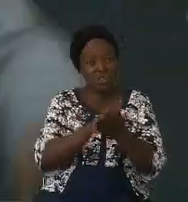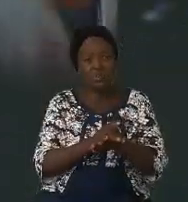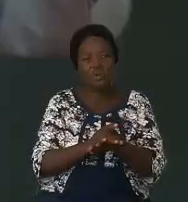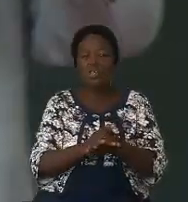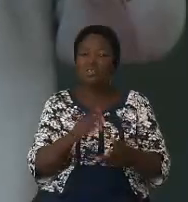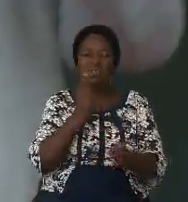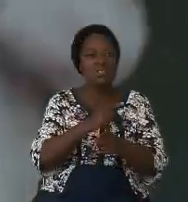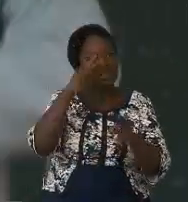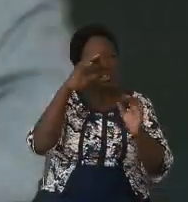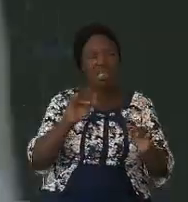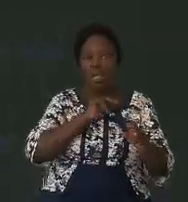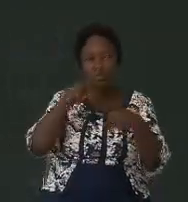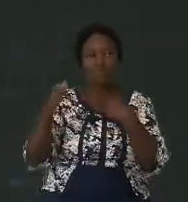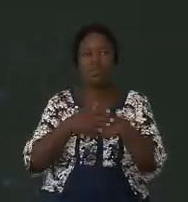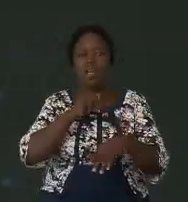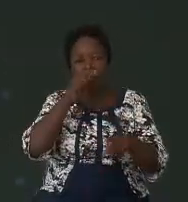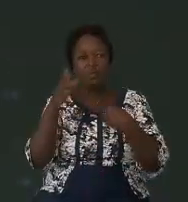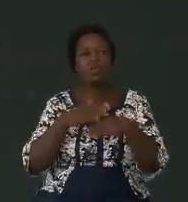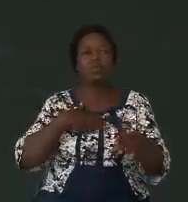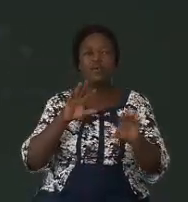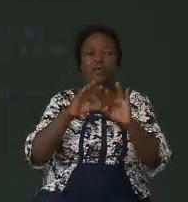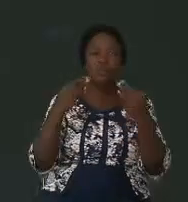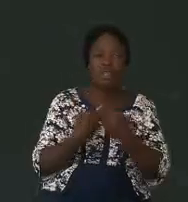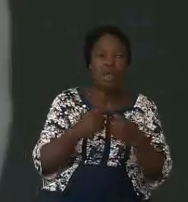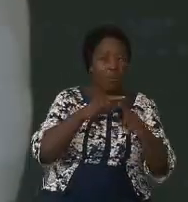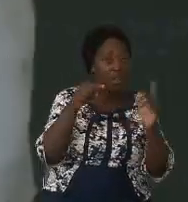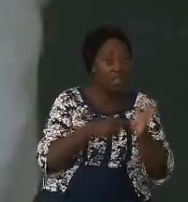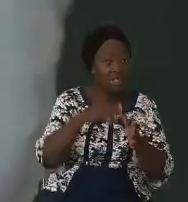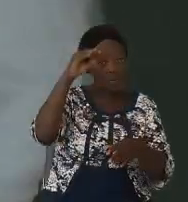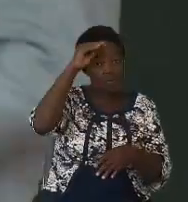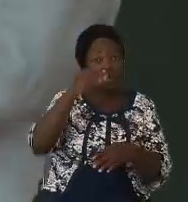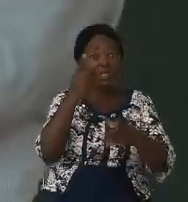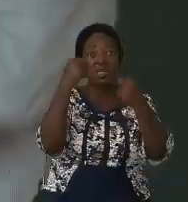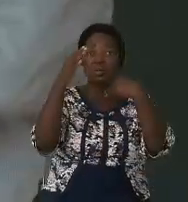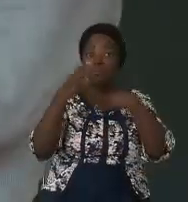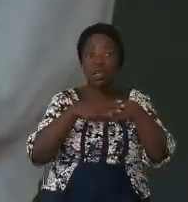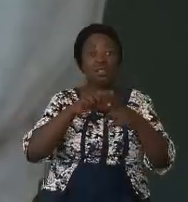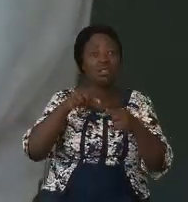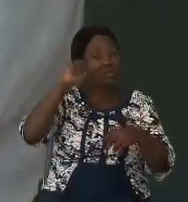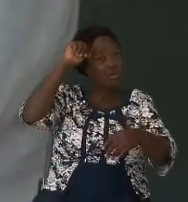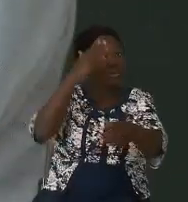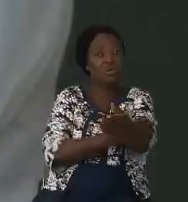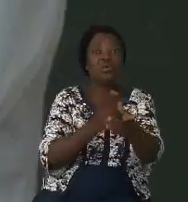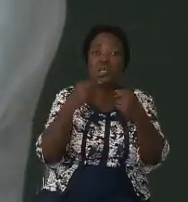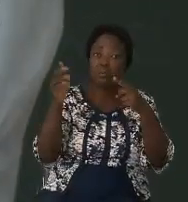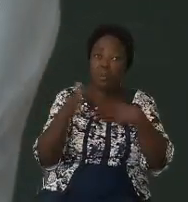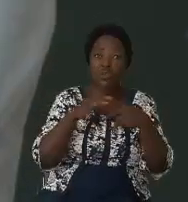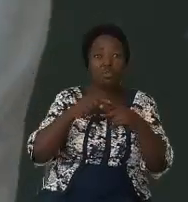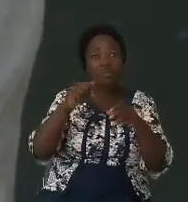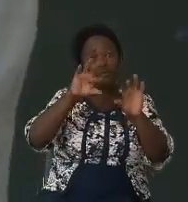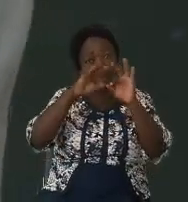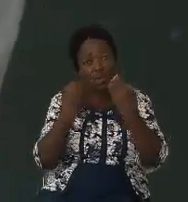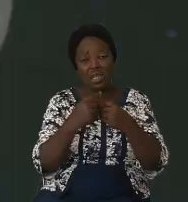I'm going. But this prodigal son, he came back. And the story tells us, he